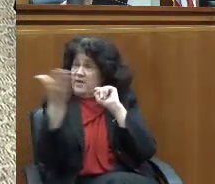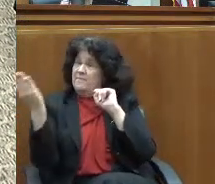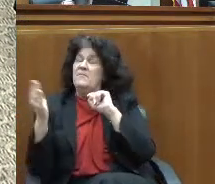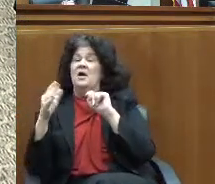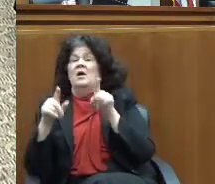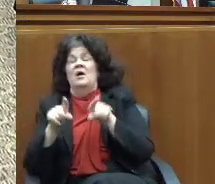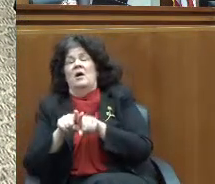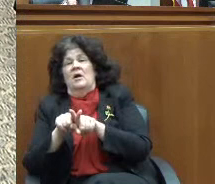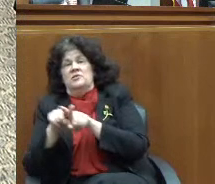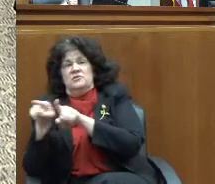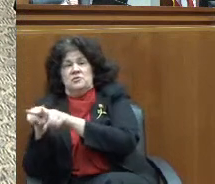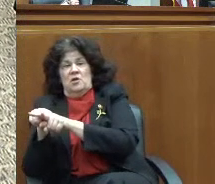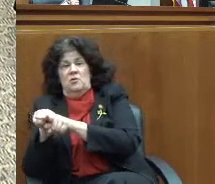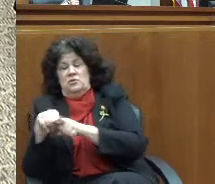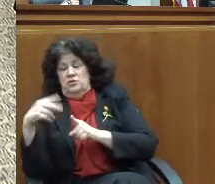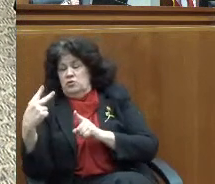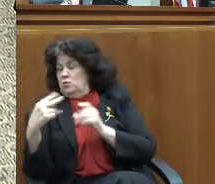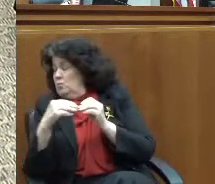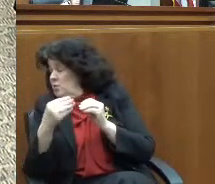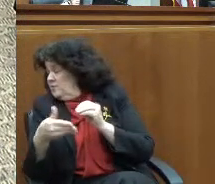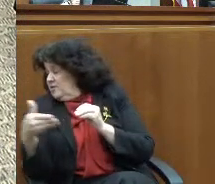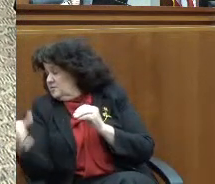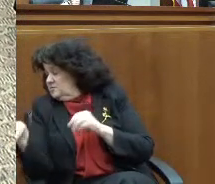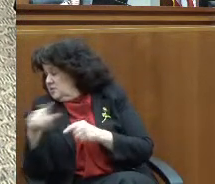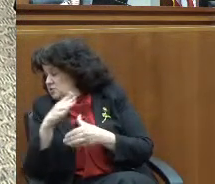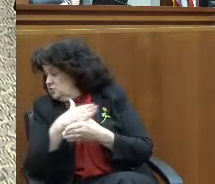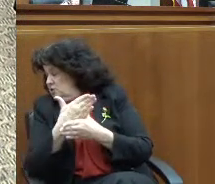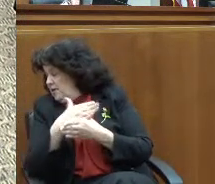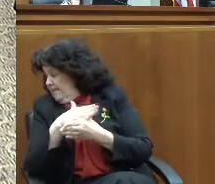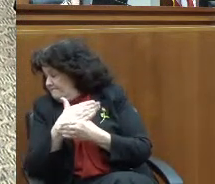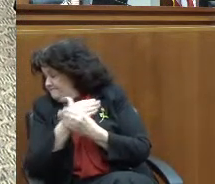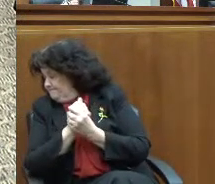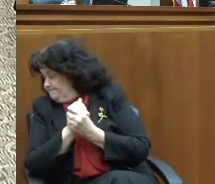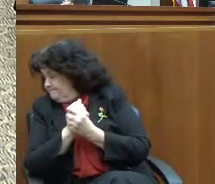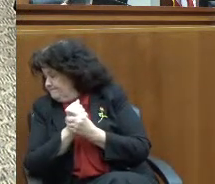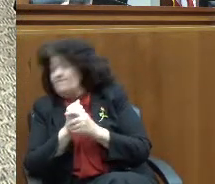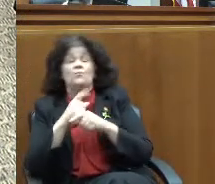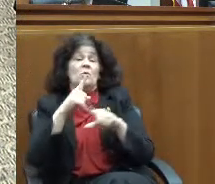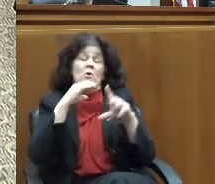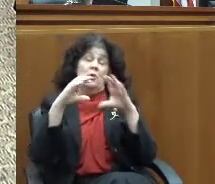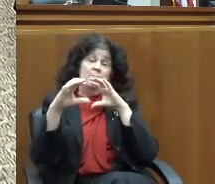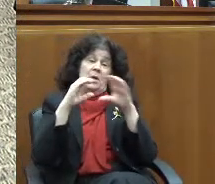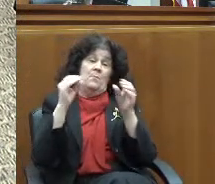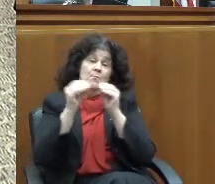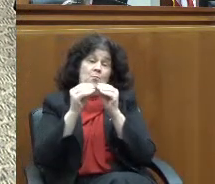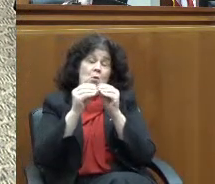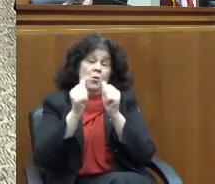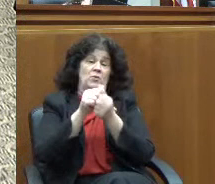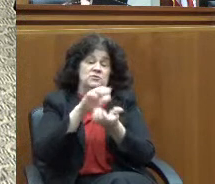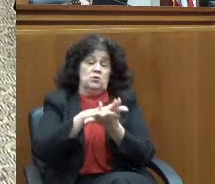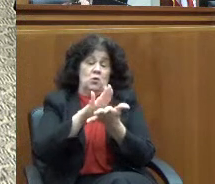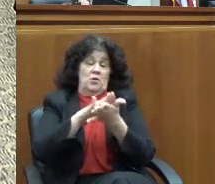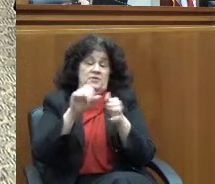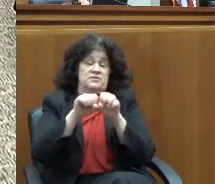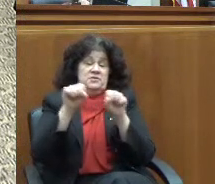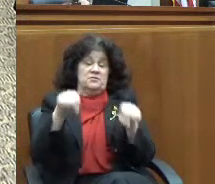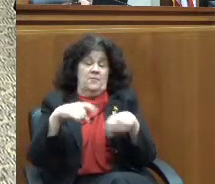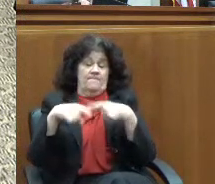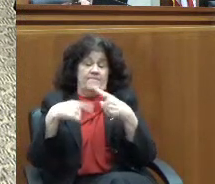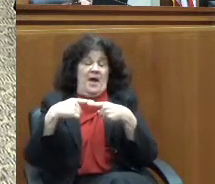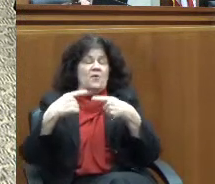And then 2 other things they shared were, one, communicating more with school systems about